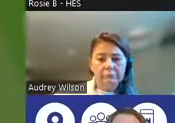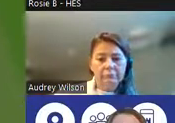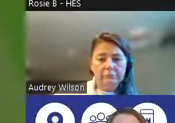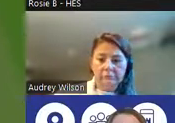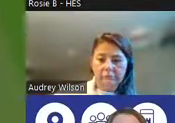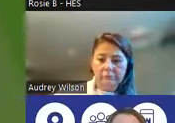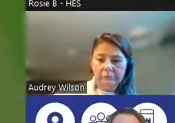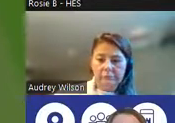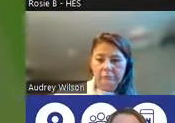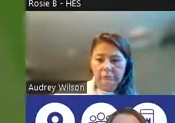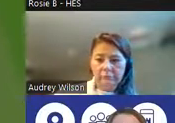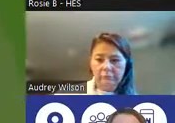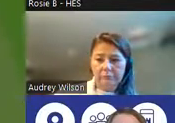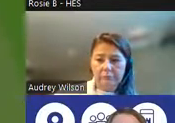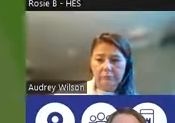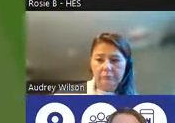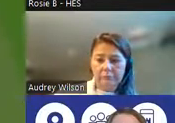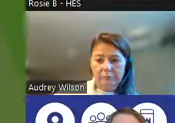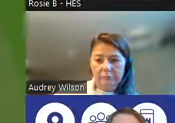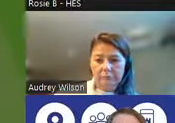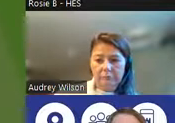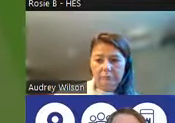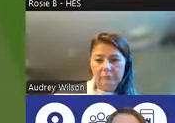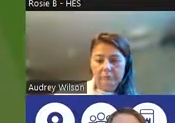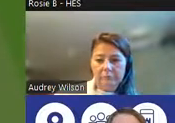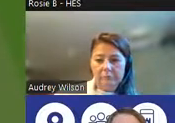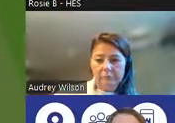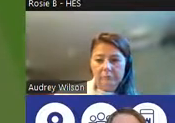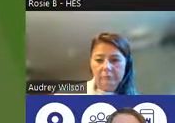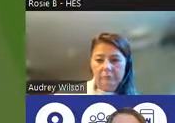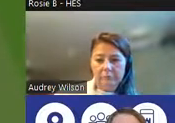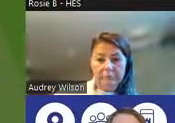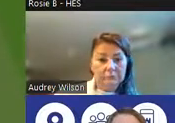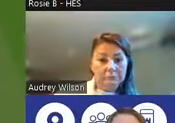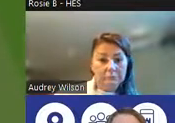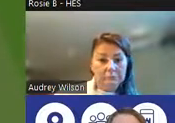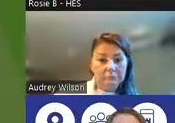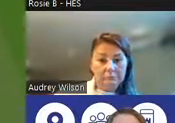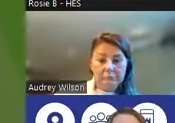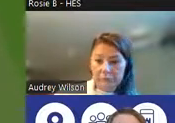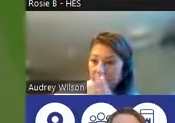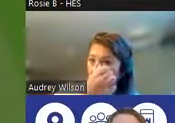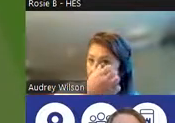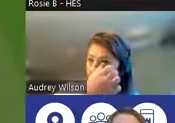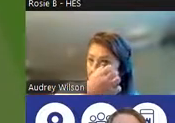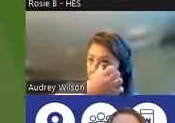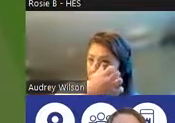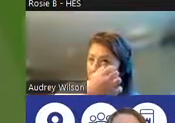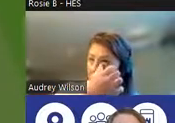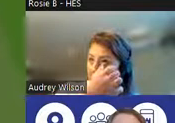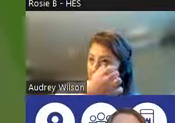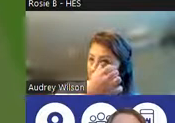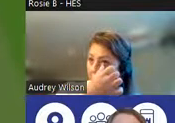welcome new partners and talking really about the Central Belt. So from Ayrshire, so Glasgow, Stirling,